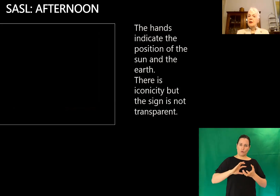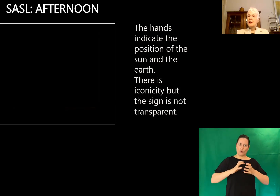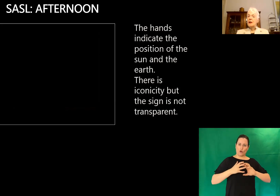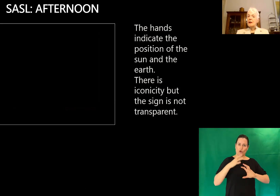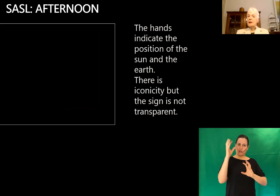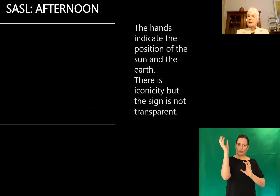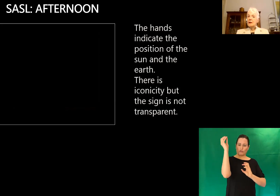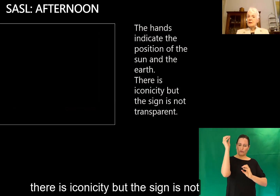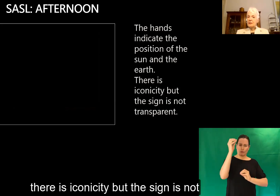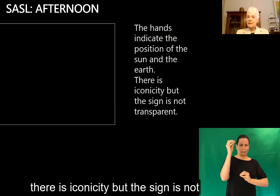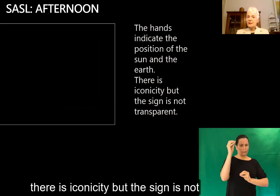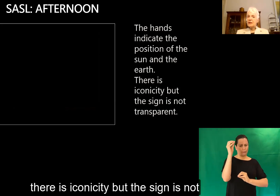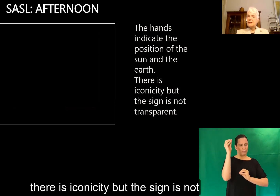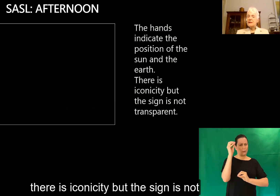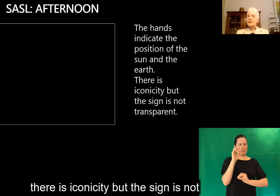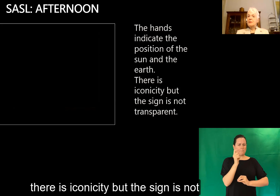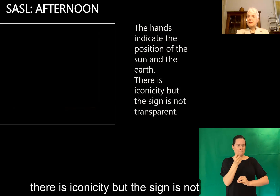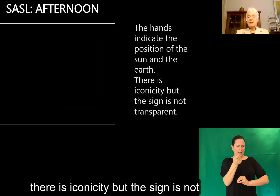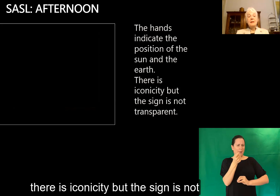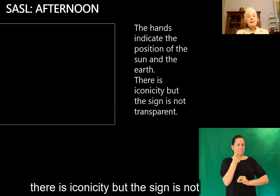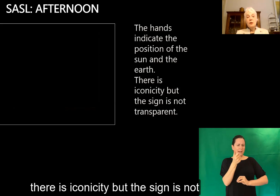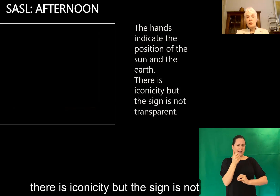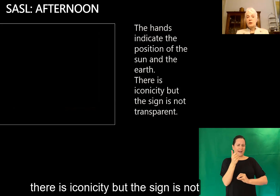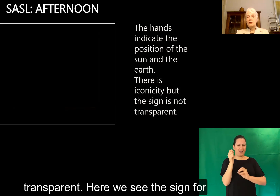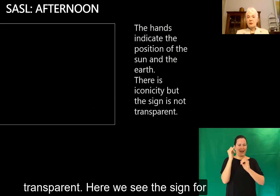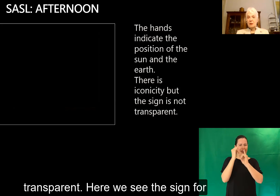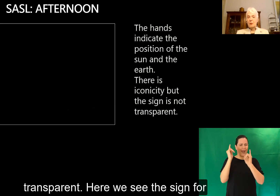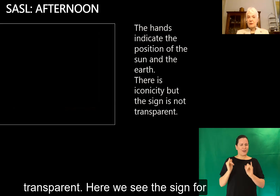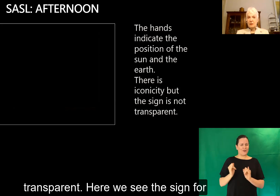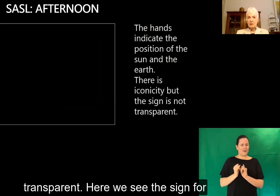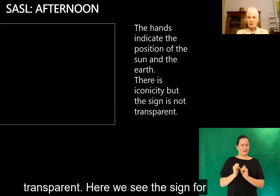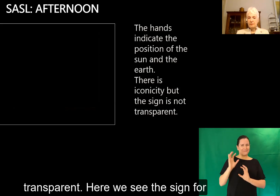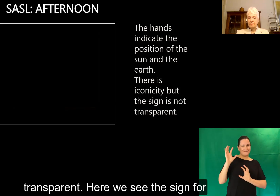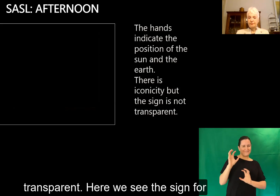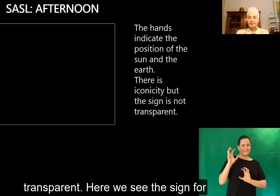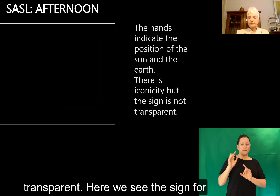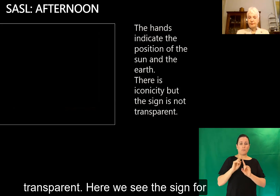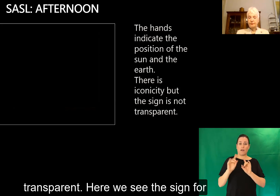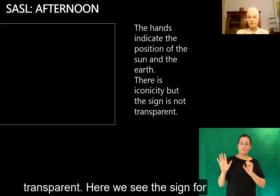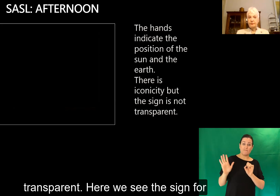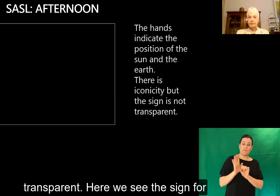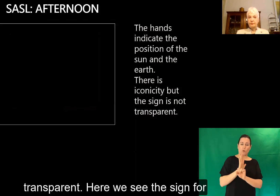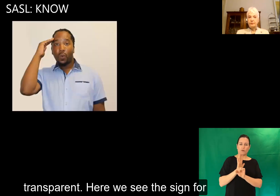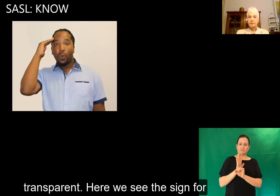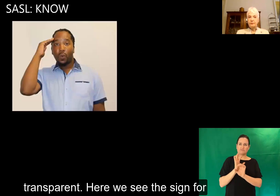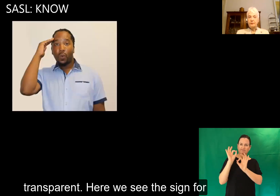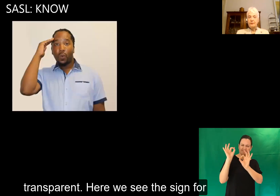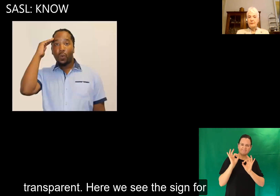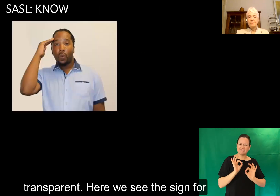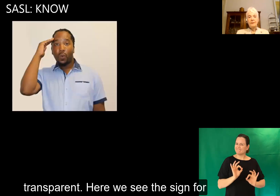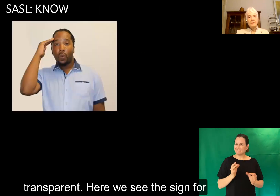earth. There is iconicity, but the sign is not transparent.